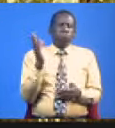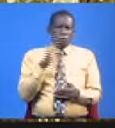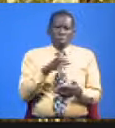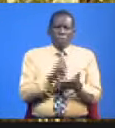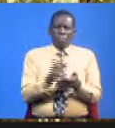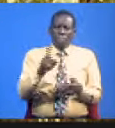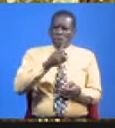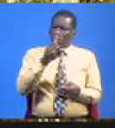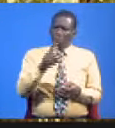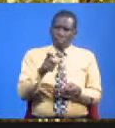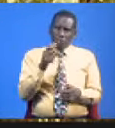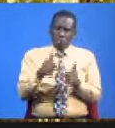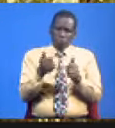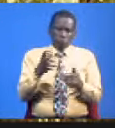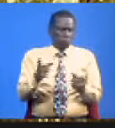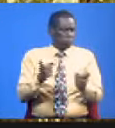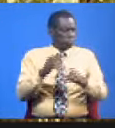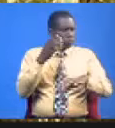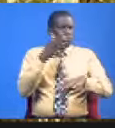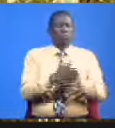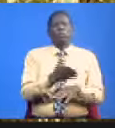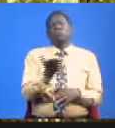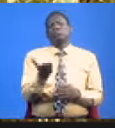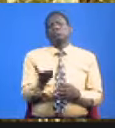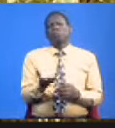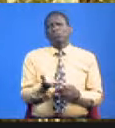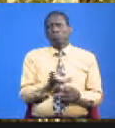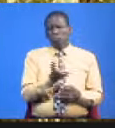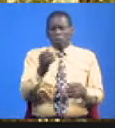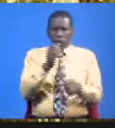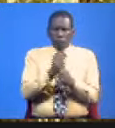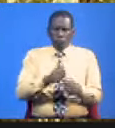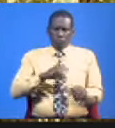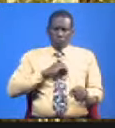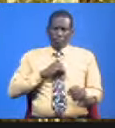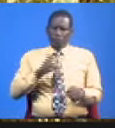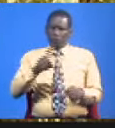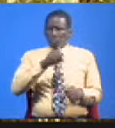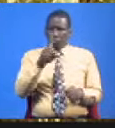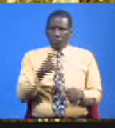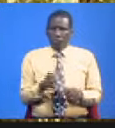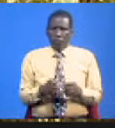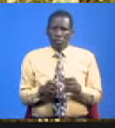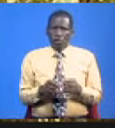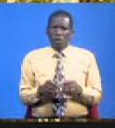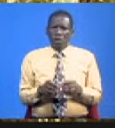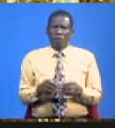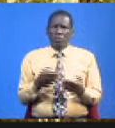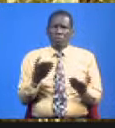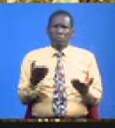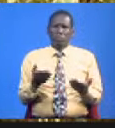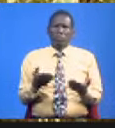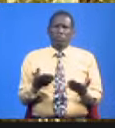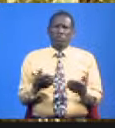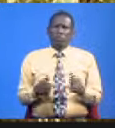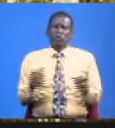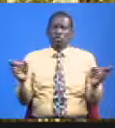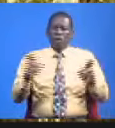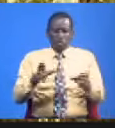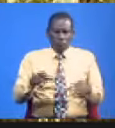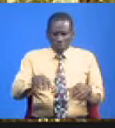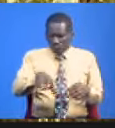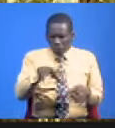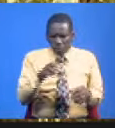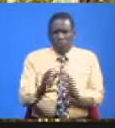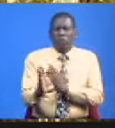is not in June. They have been doing their own exam, which has already been taken by the